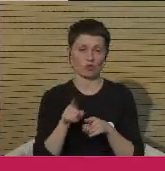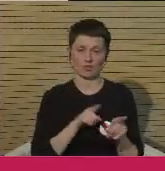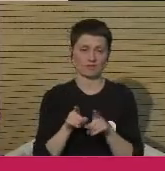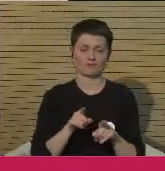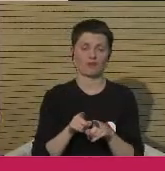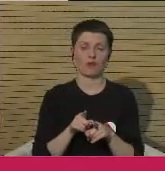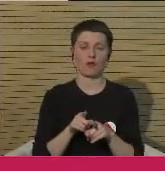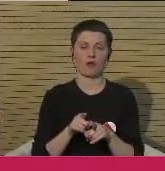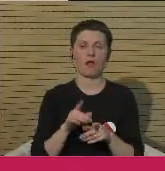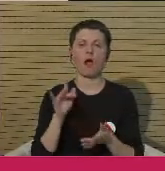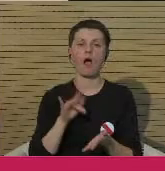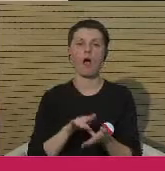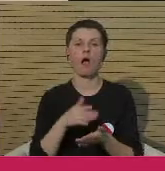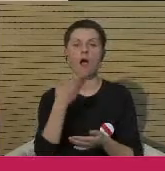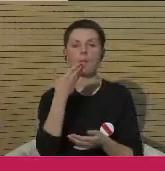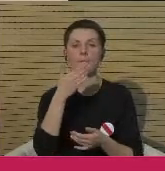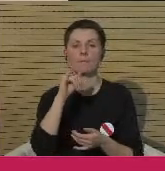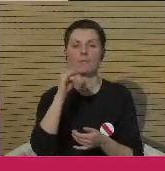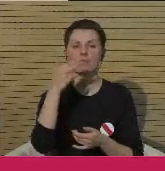Belarus,